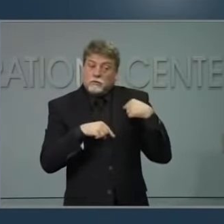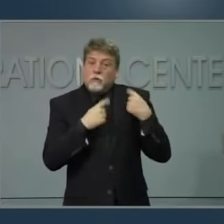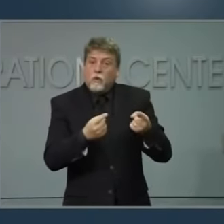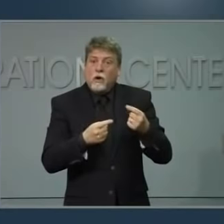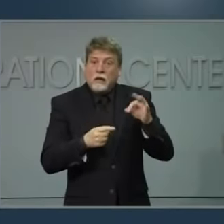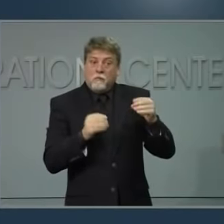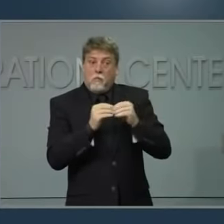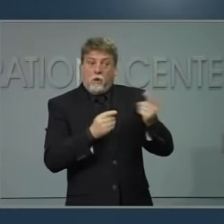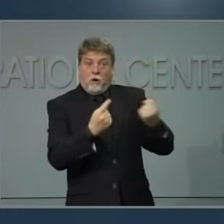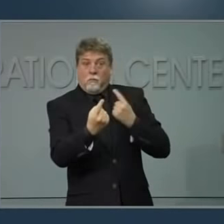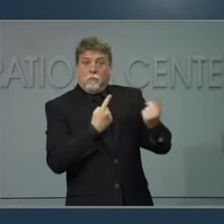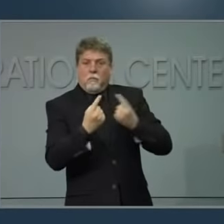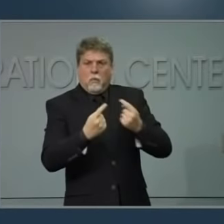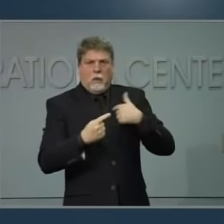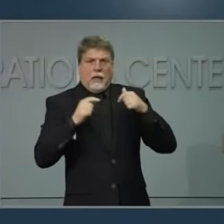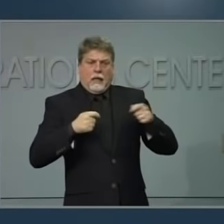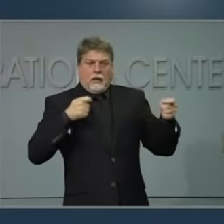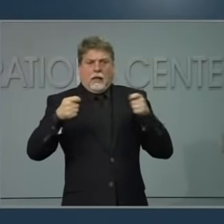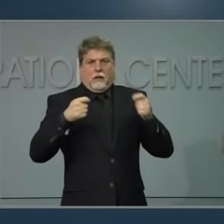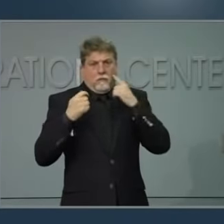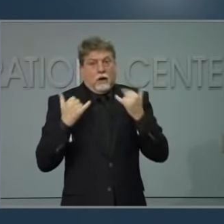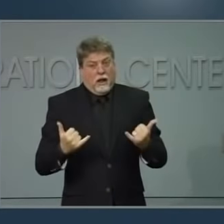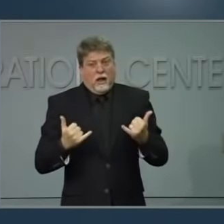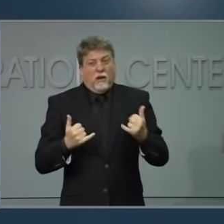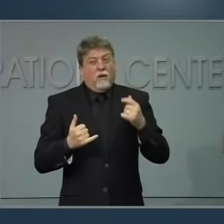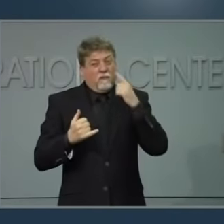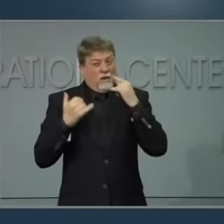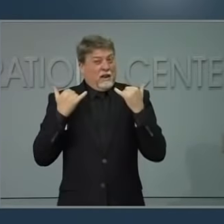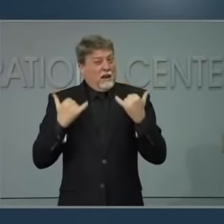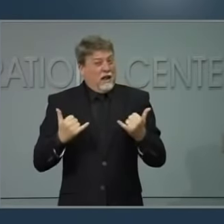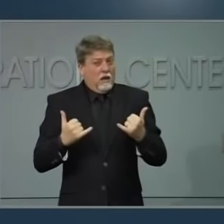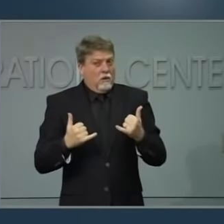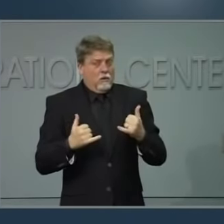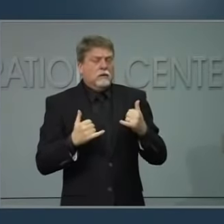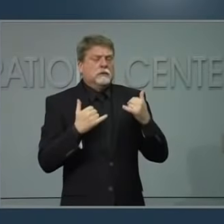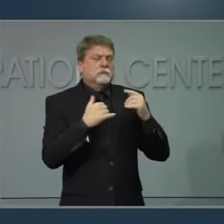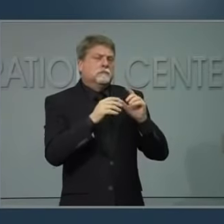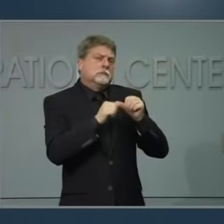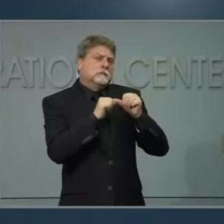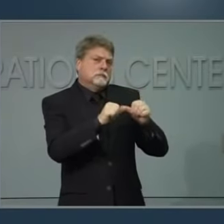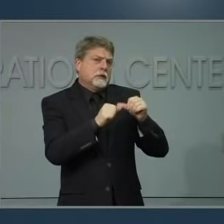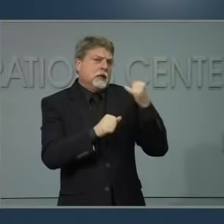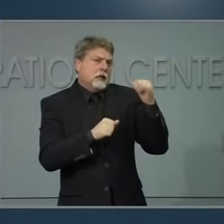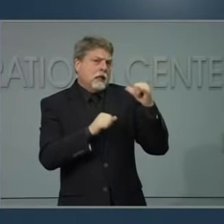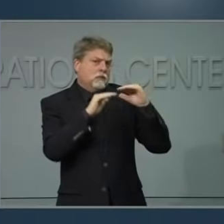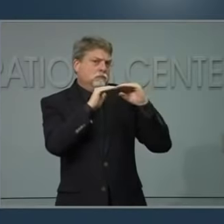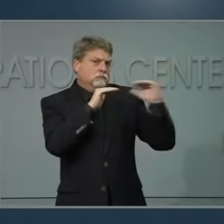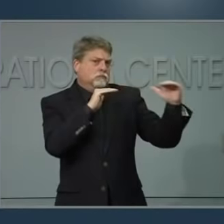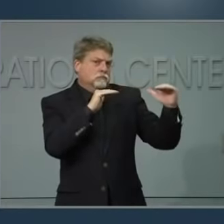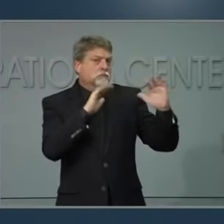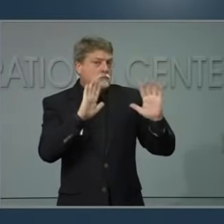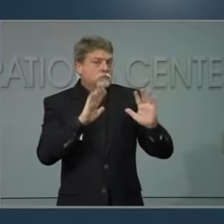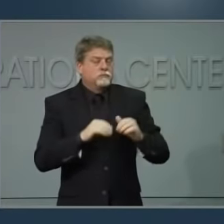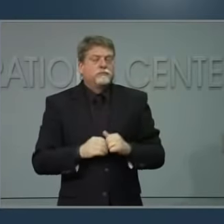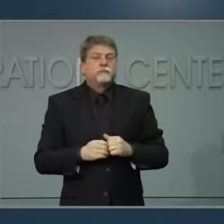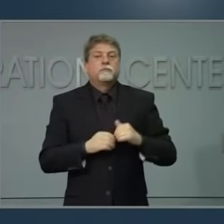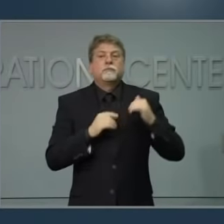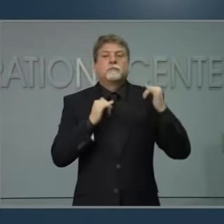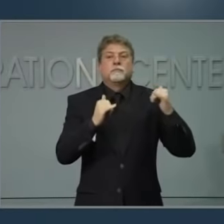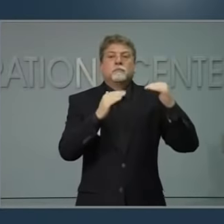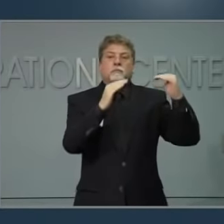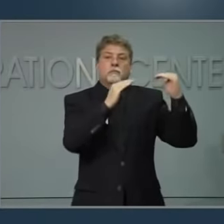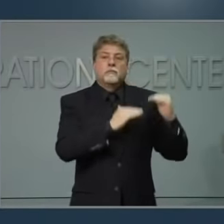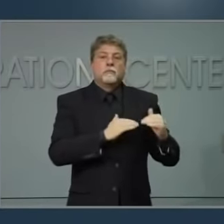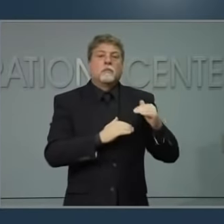manage capacity right now at this point. So for today, this still gets a yellow line. Now that we've taken a look at